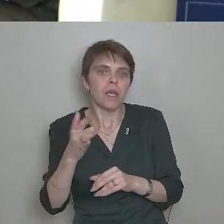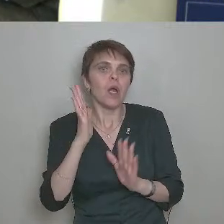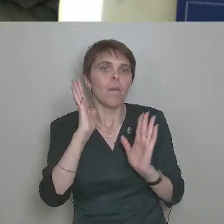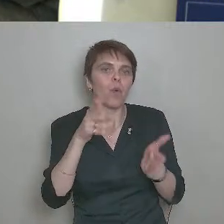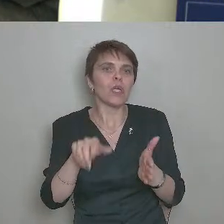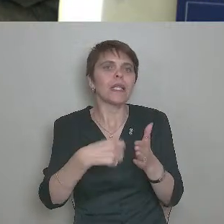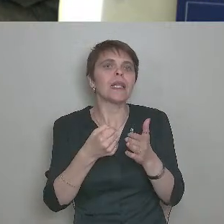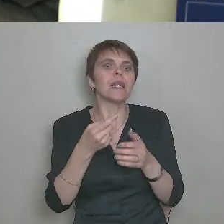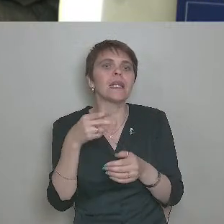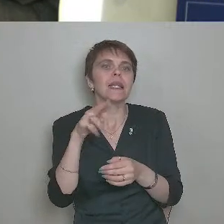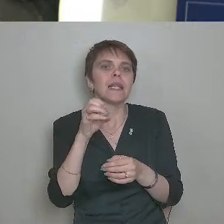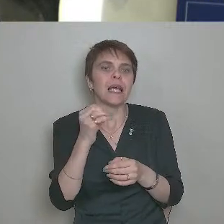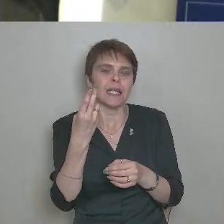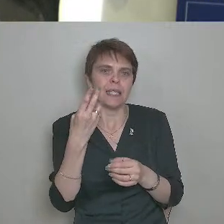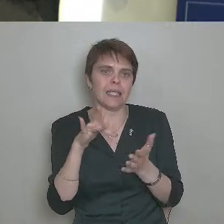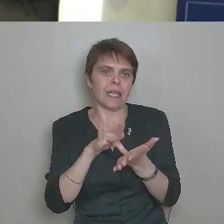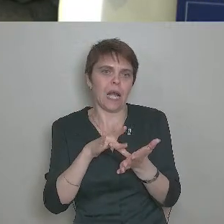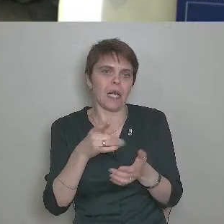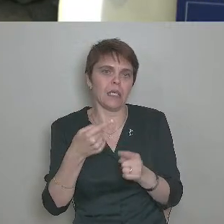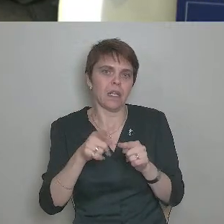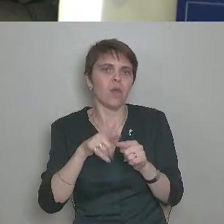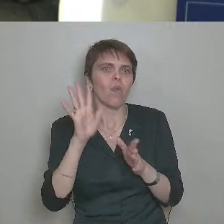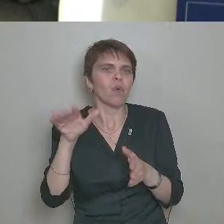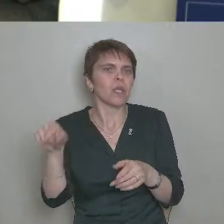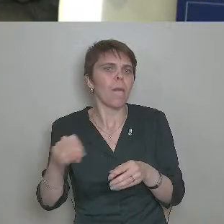town, or